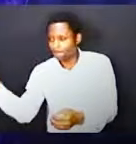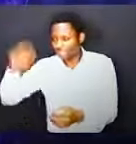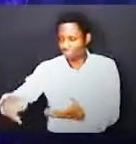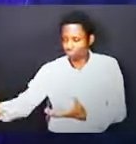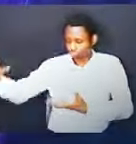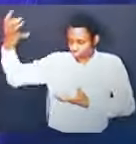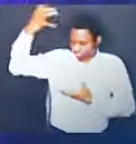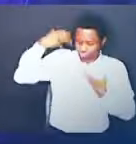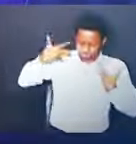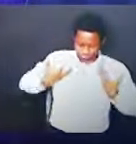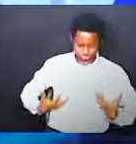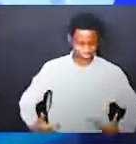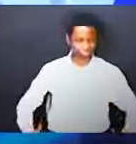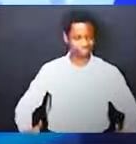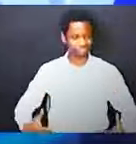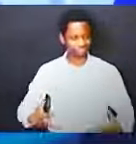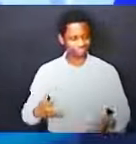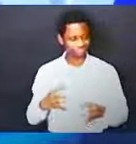The second verse.